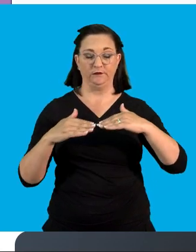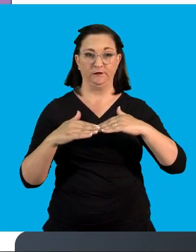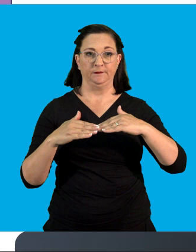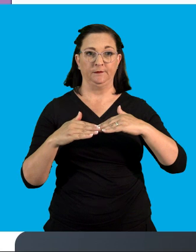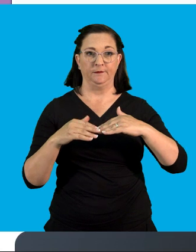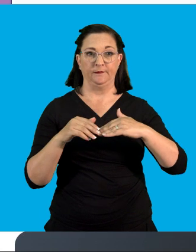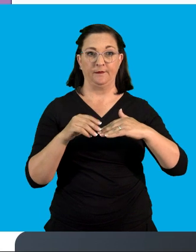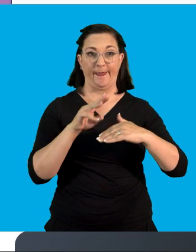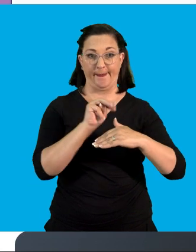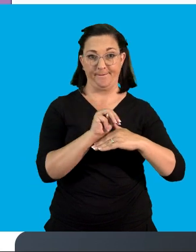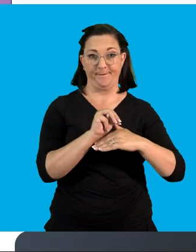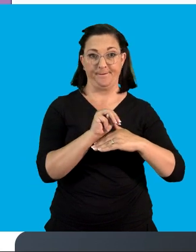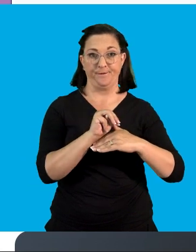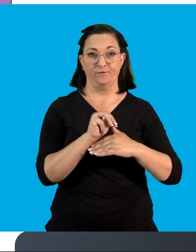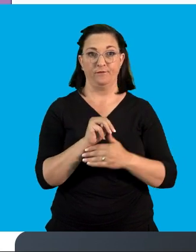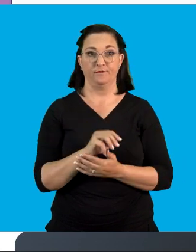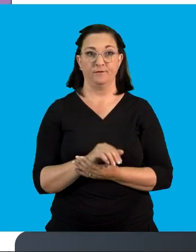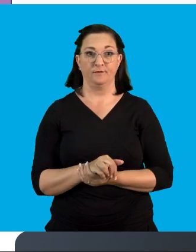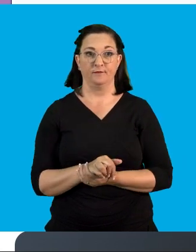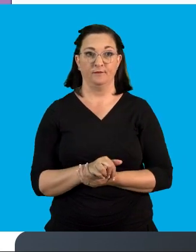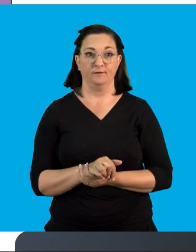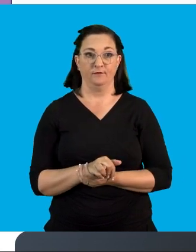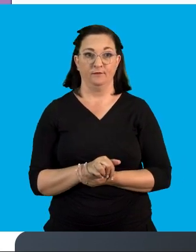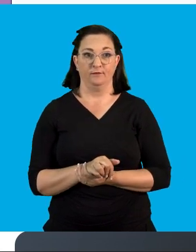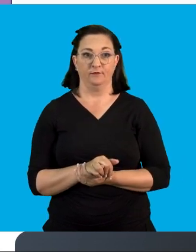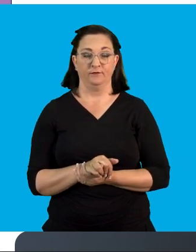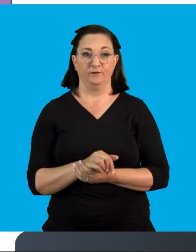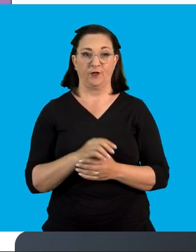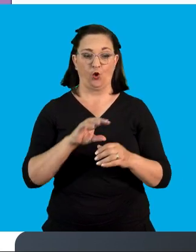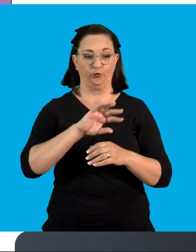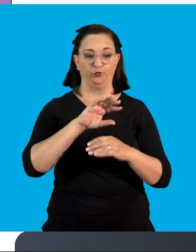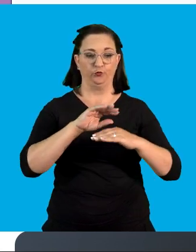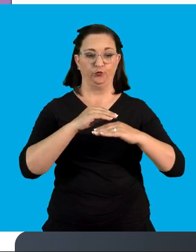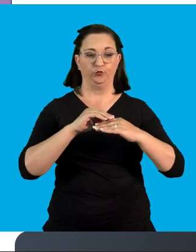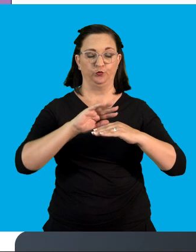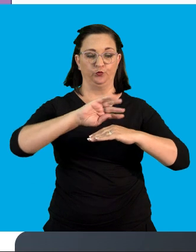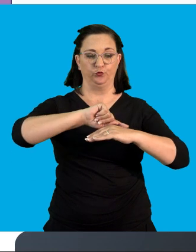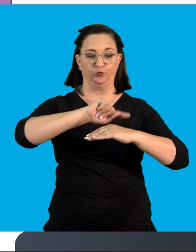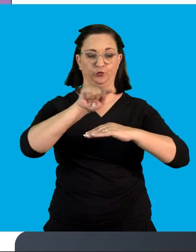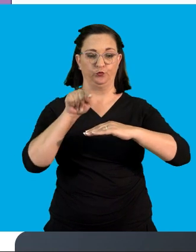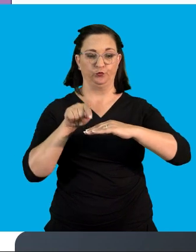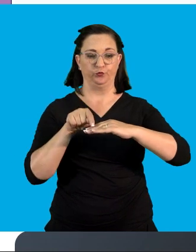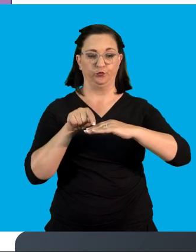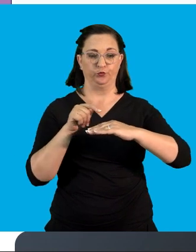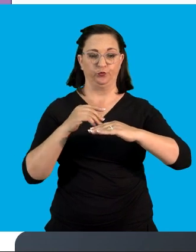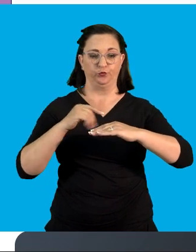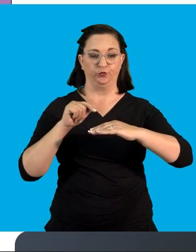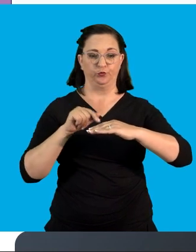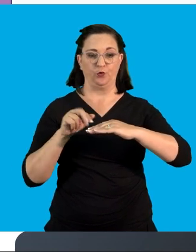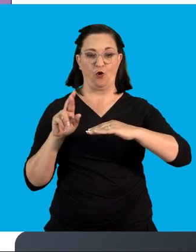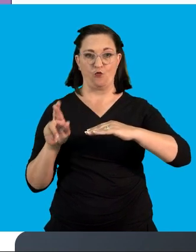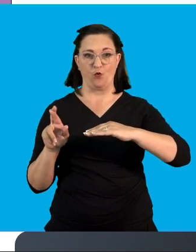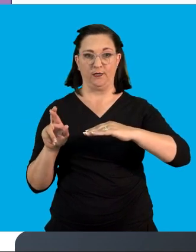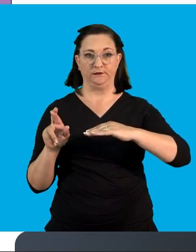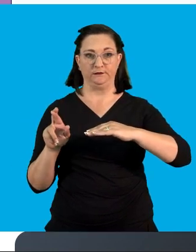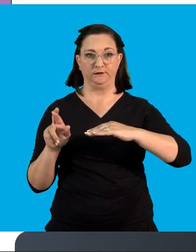the bottom, angle M, we're placing it, the protractor then is facing upwards, and we're